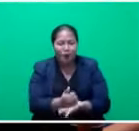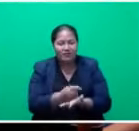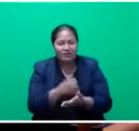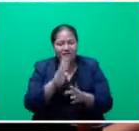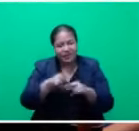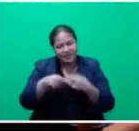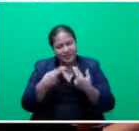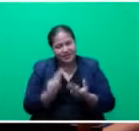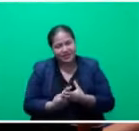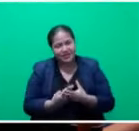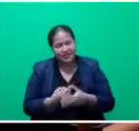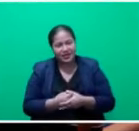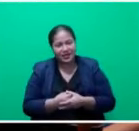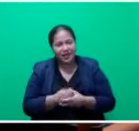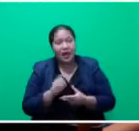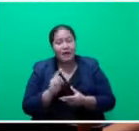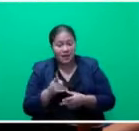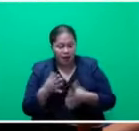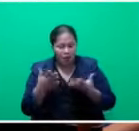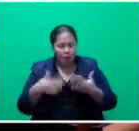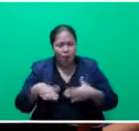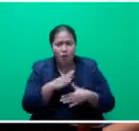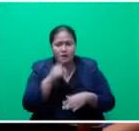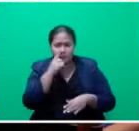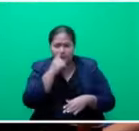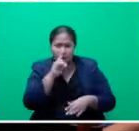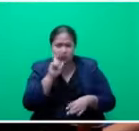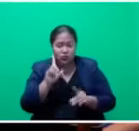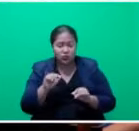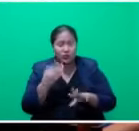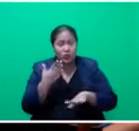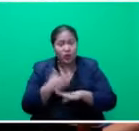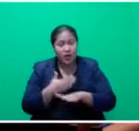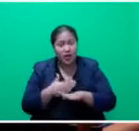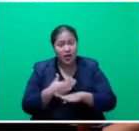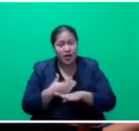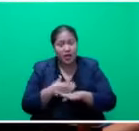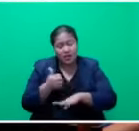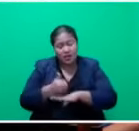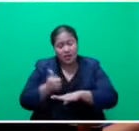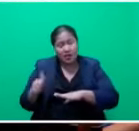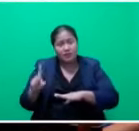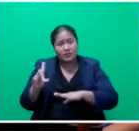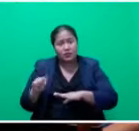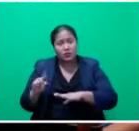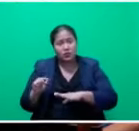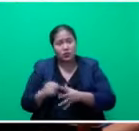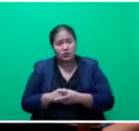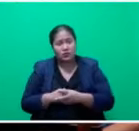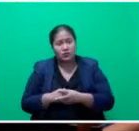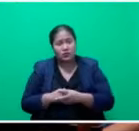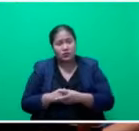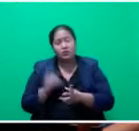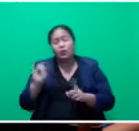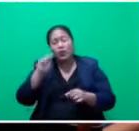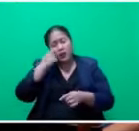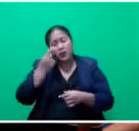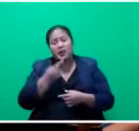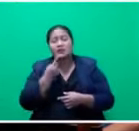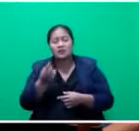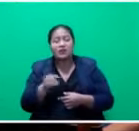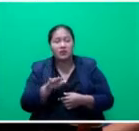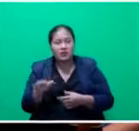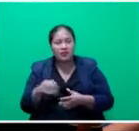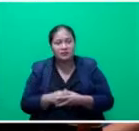people who are doing work the government is supposed to be doing, and what do they say to them? We have passed a